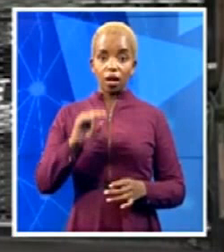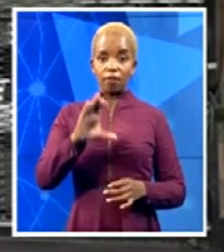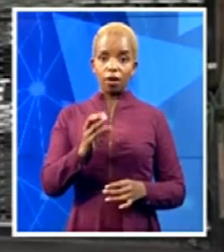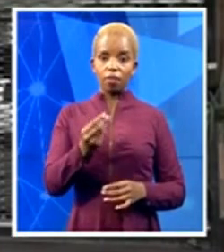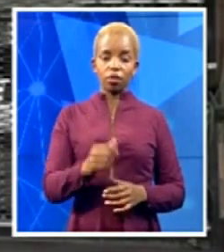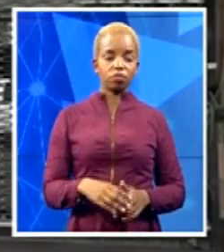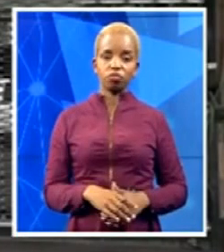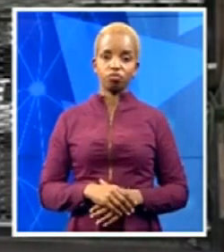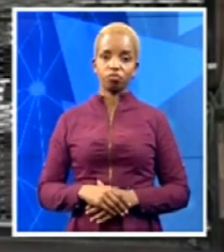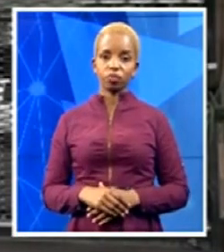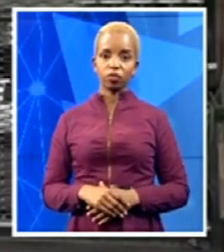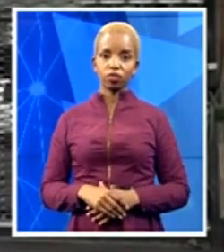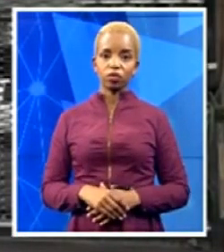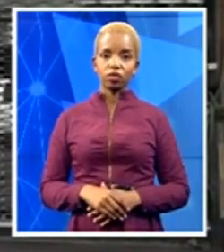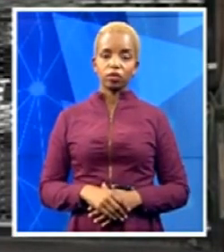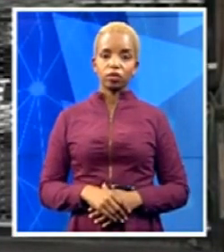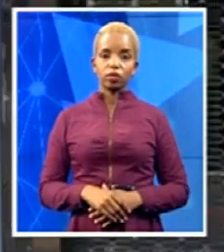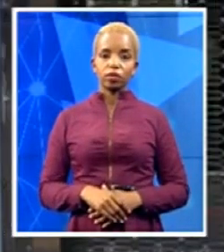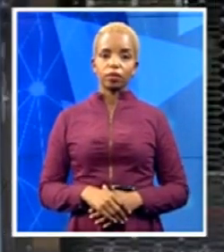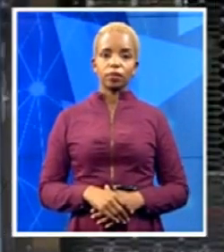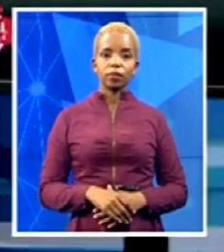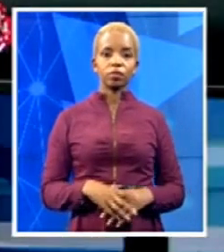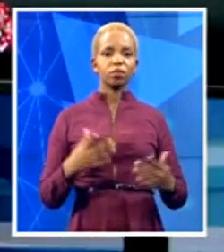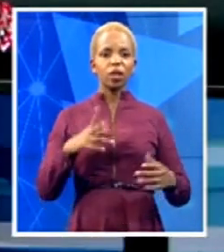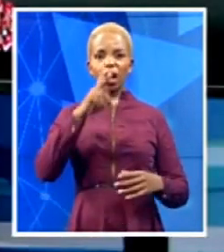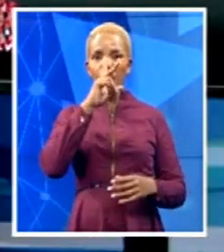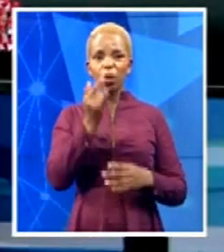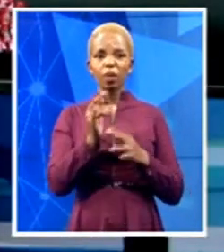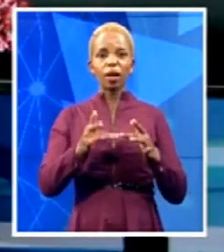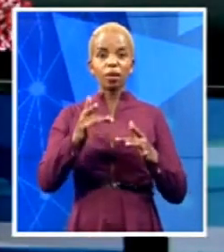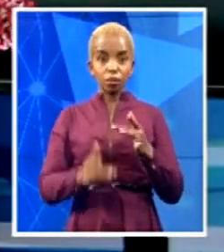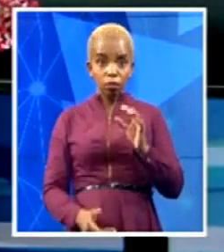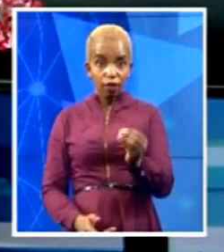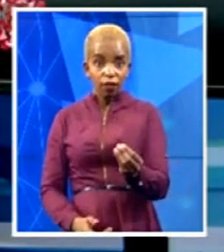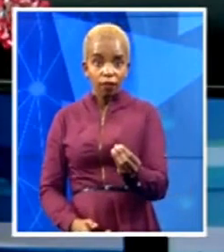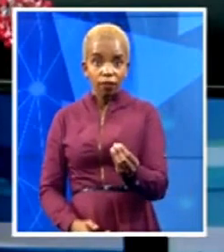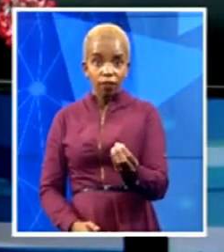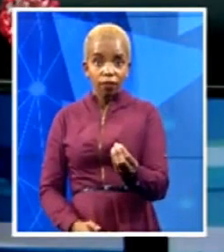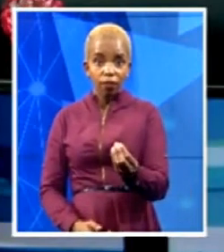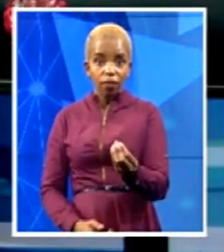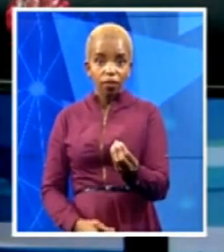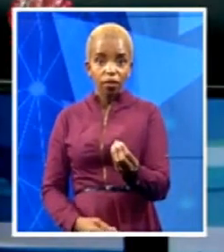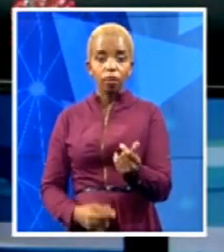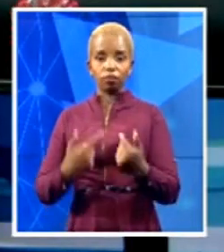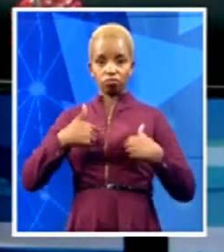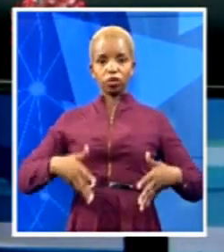All right, we seem to have lost Mr. Mukoki there. Are you still with us, Mr. Mukoki? I'm still here. Oh, okay. Sorry,